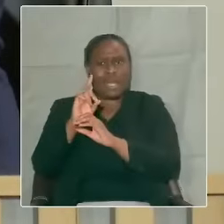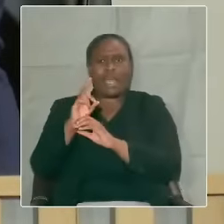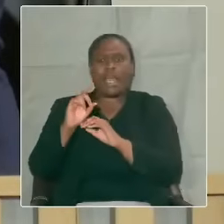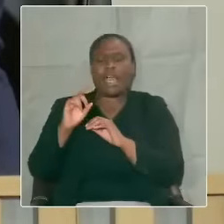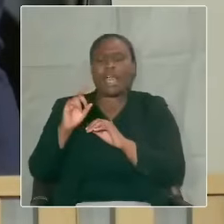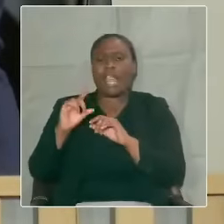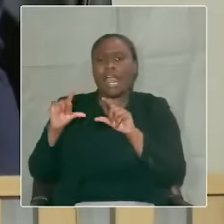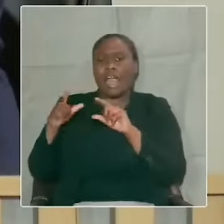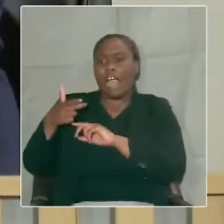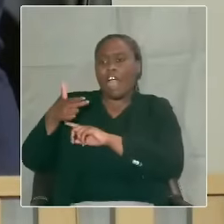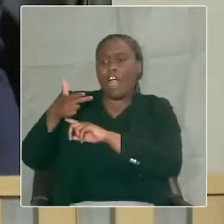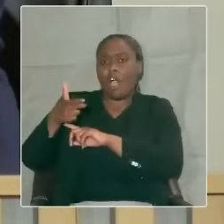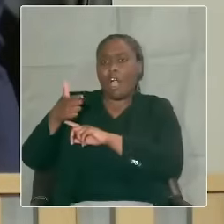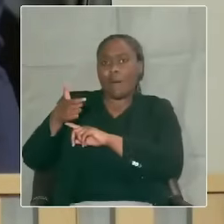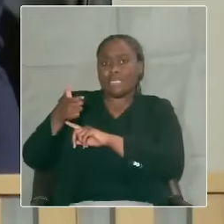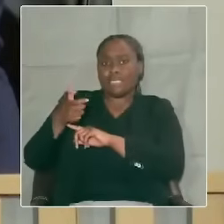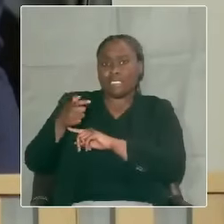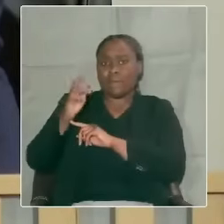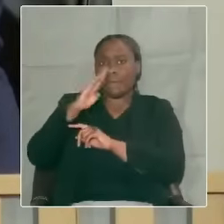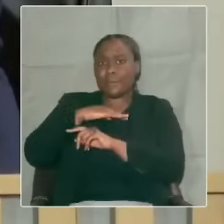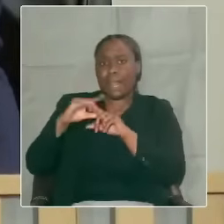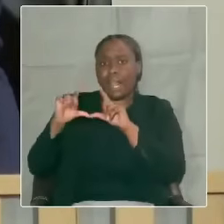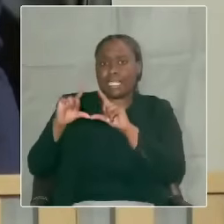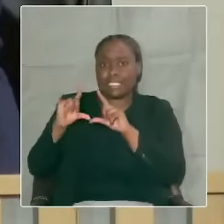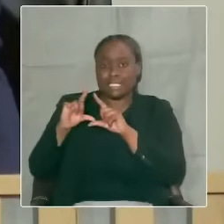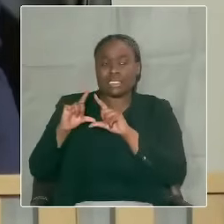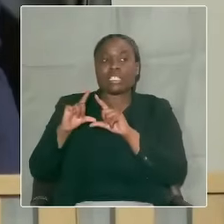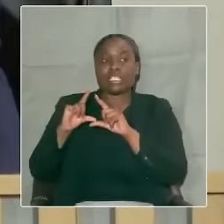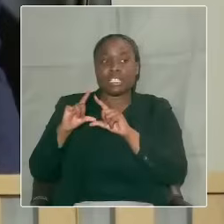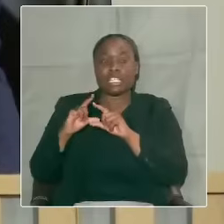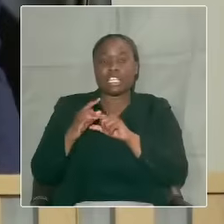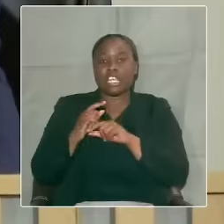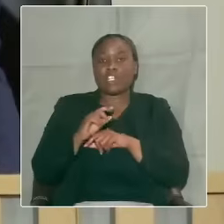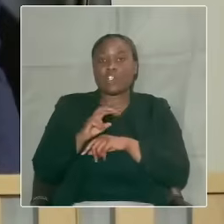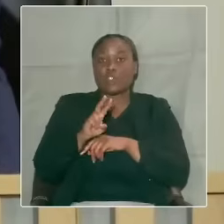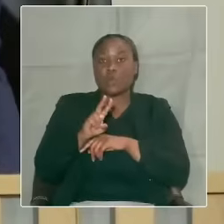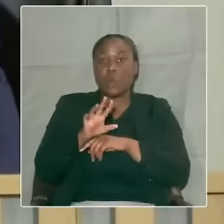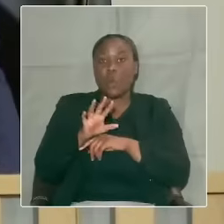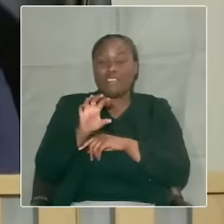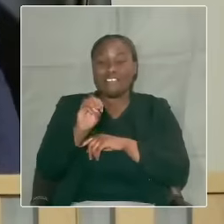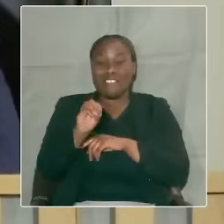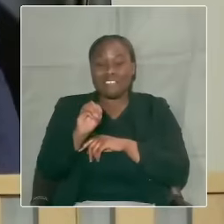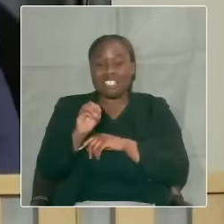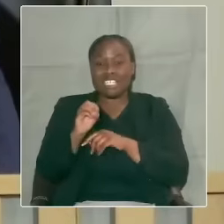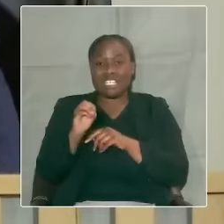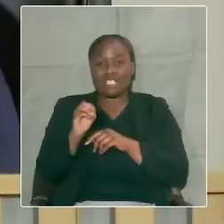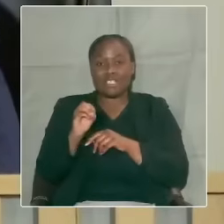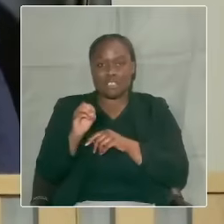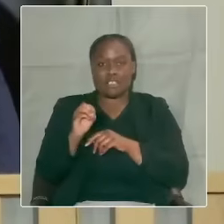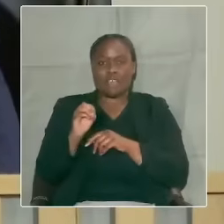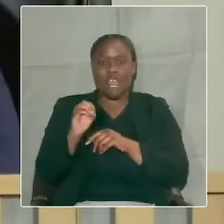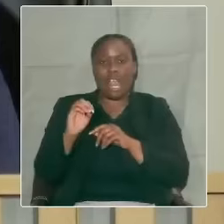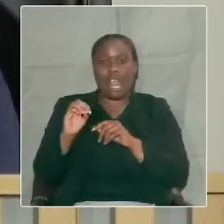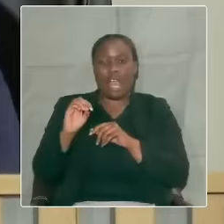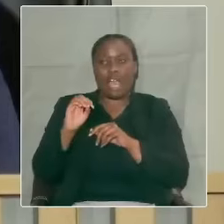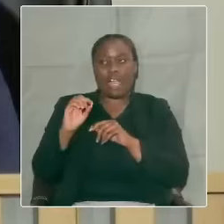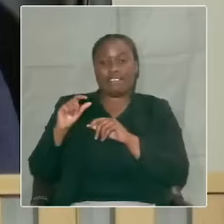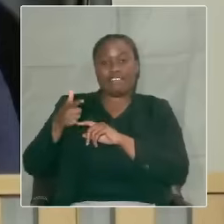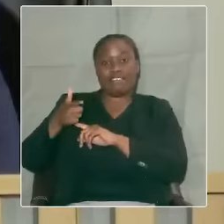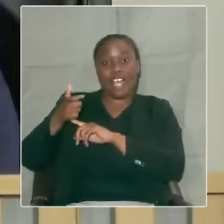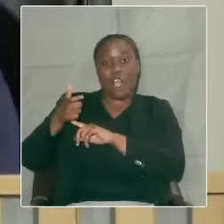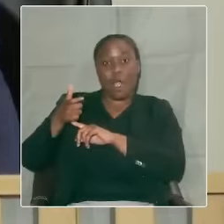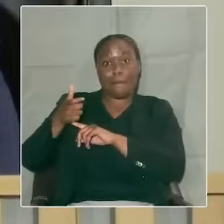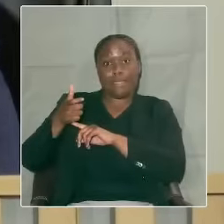resulted in 172 cases. Over 250 unlicensed firearms have been taken off the